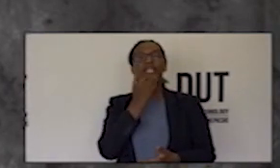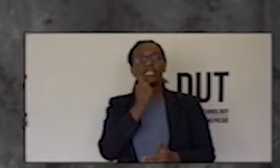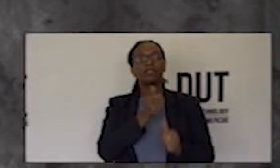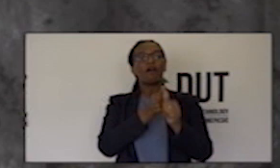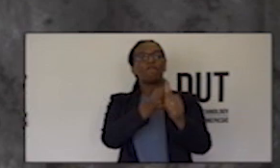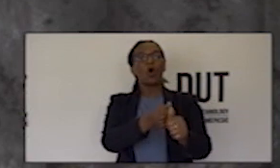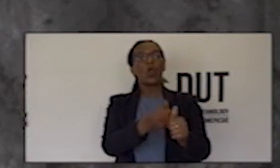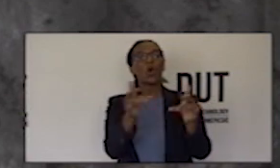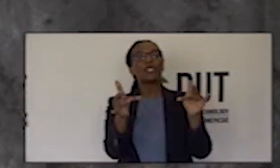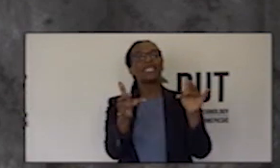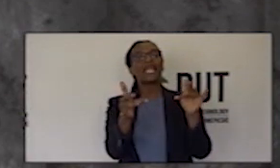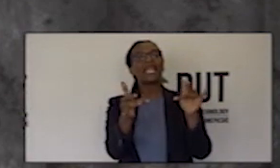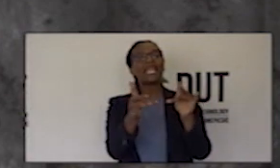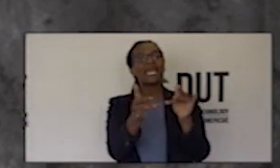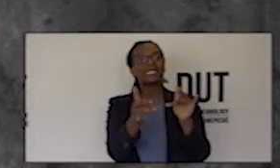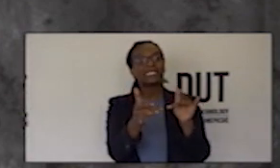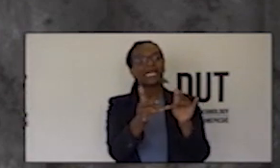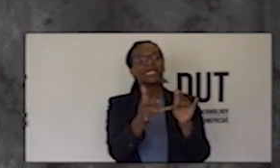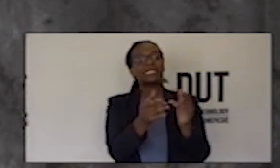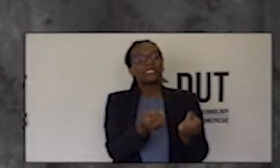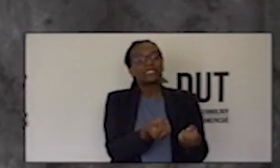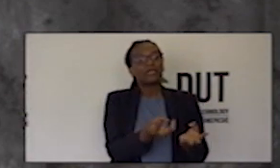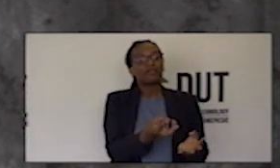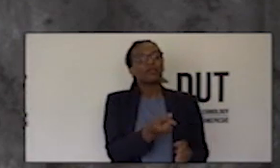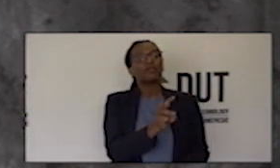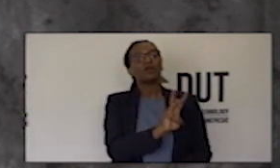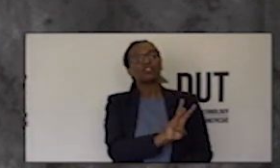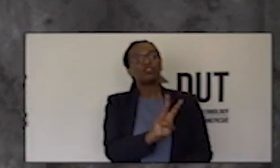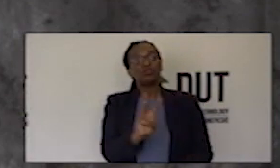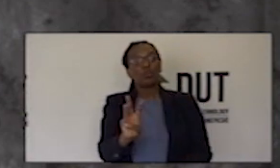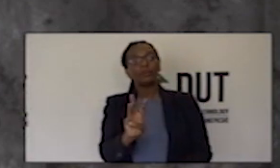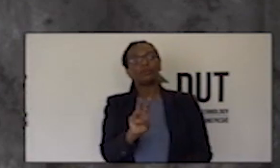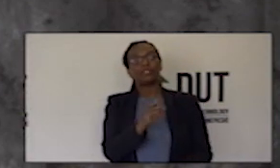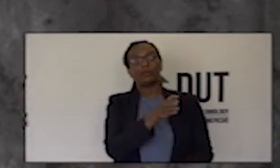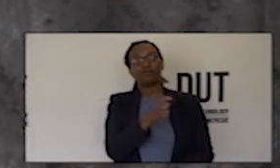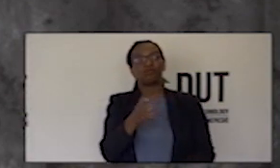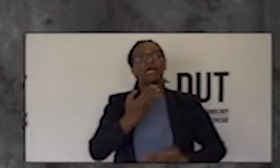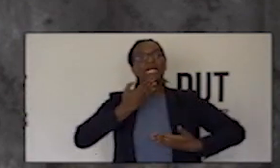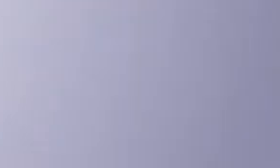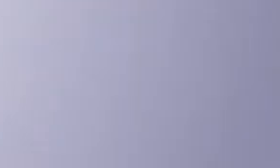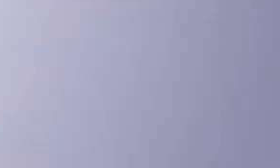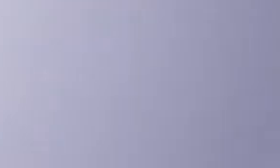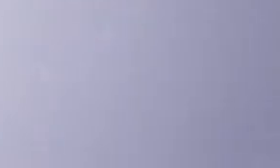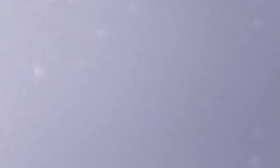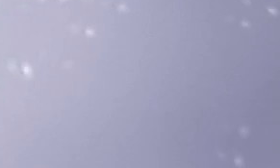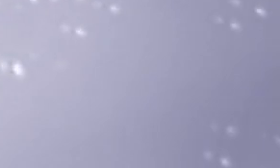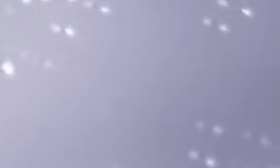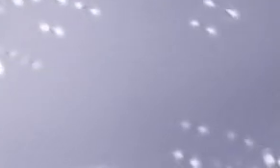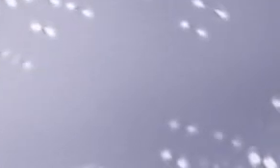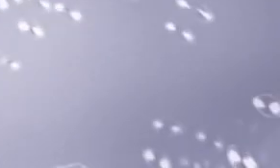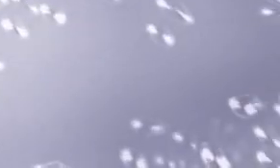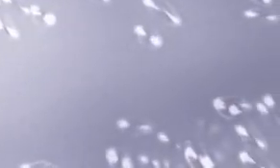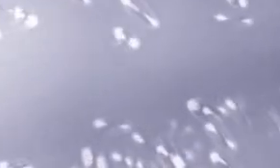that will be provided in the Student Survival Pack. Thank you very much.